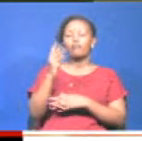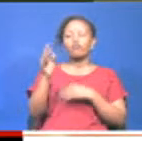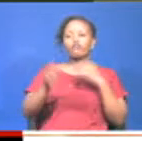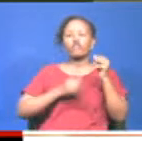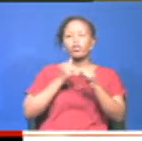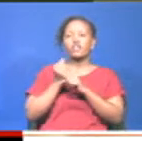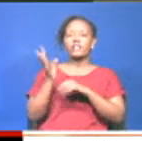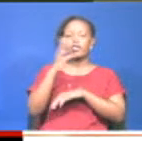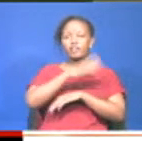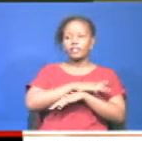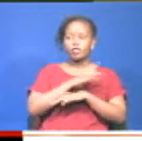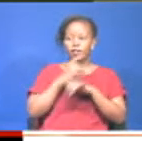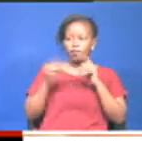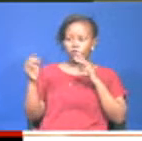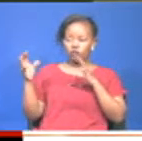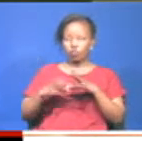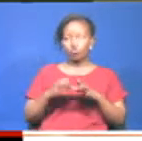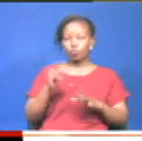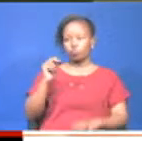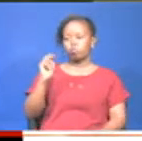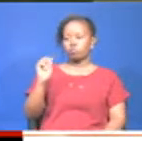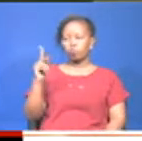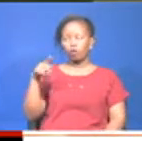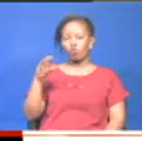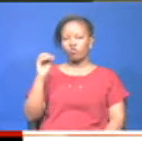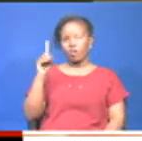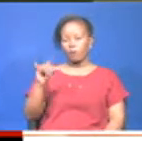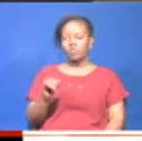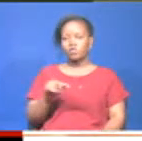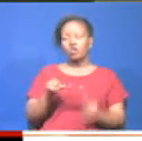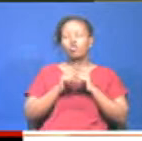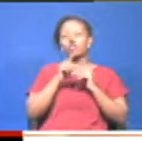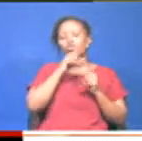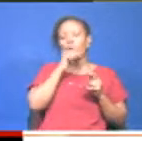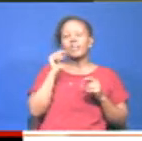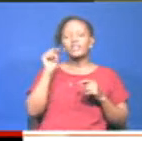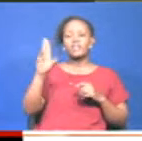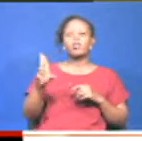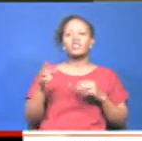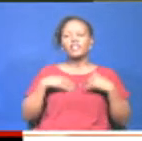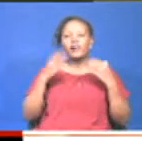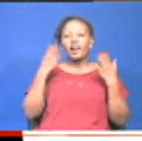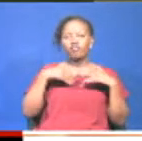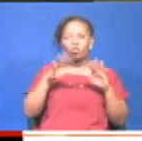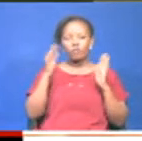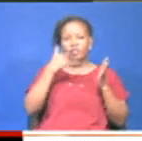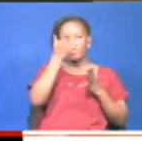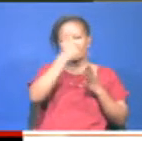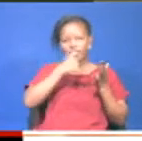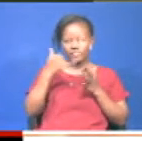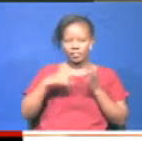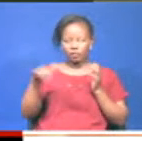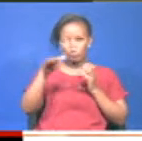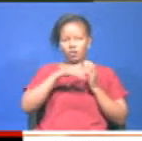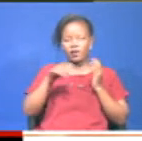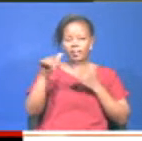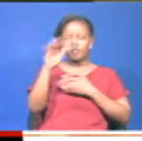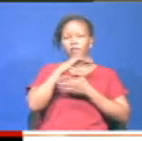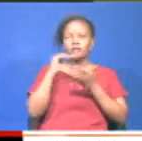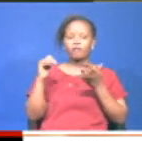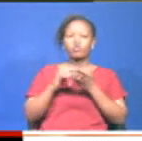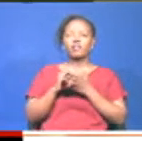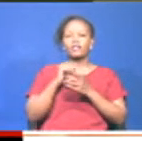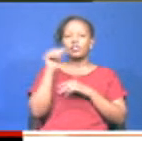A side Napoli. Meanwhile, Manchester United has completed the signing of Denmark midfielder Christian Eriksen on a